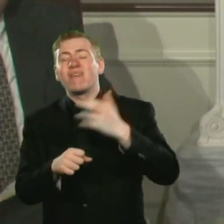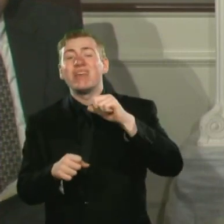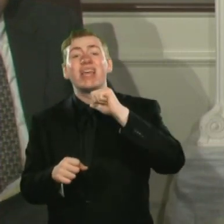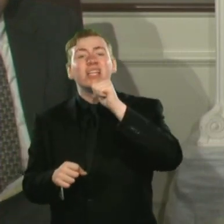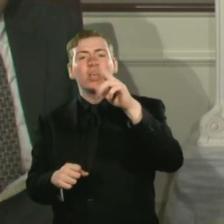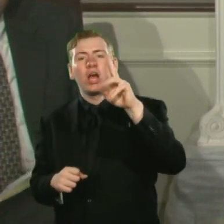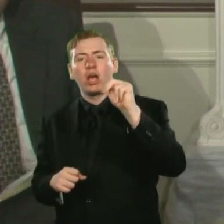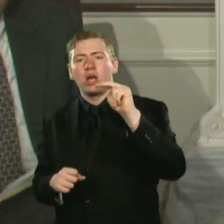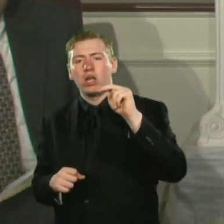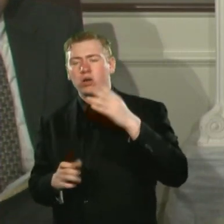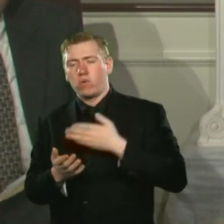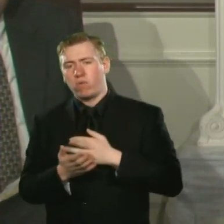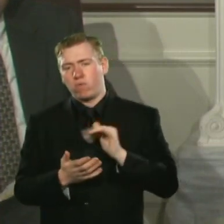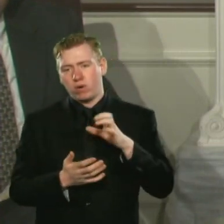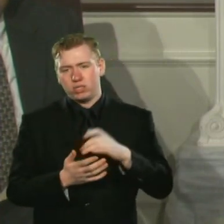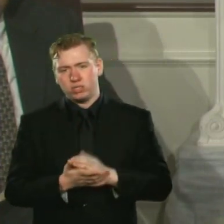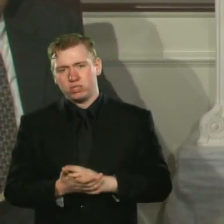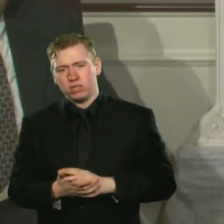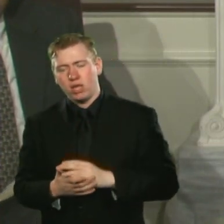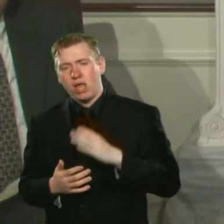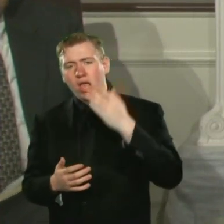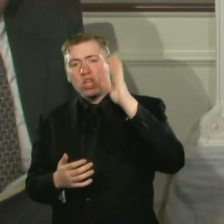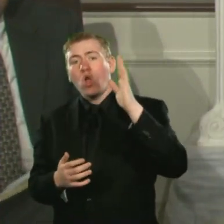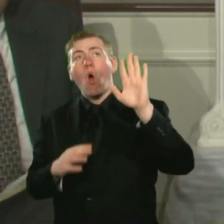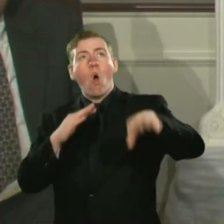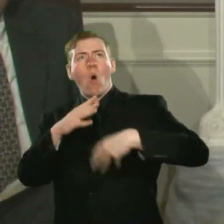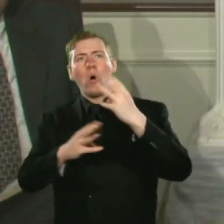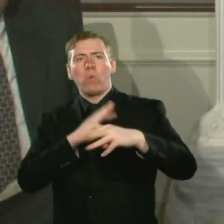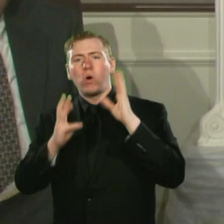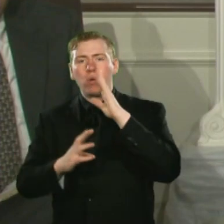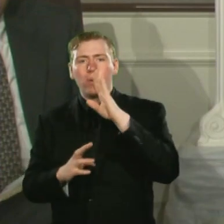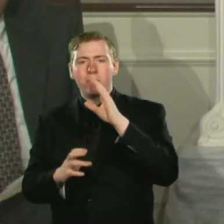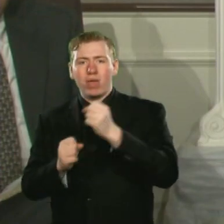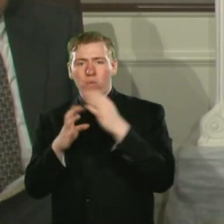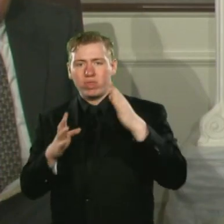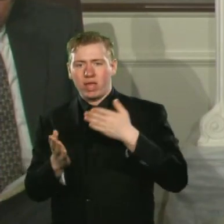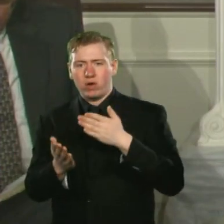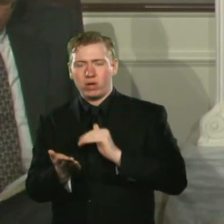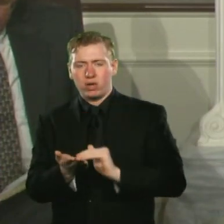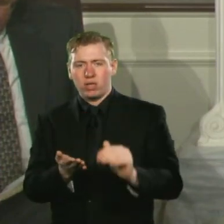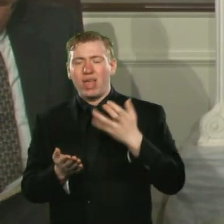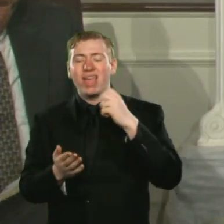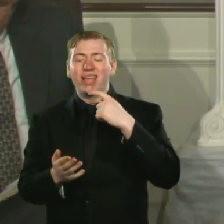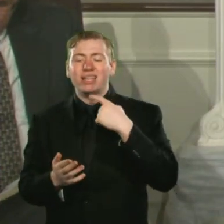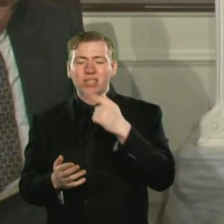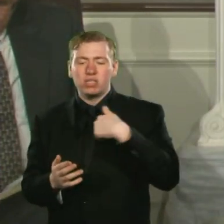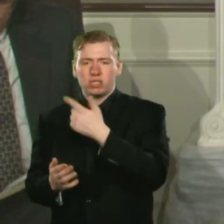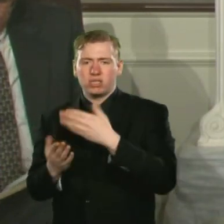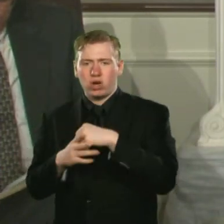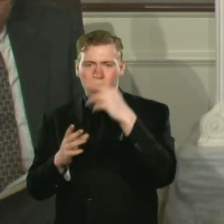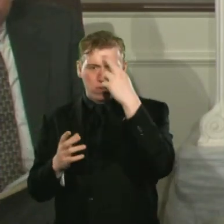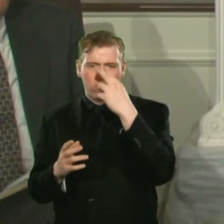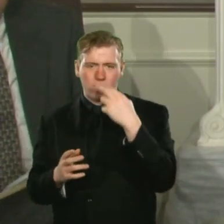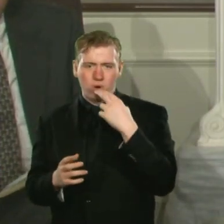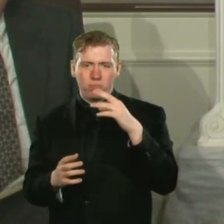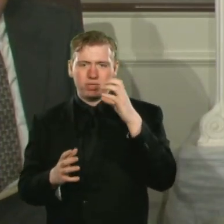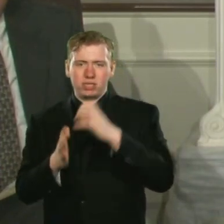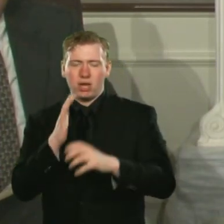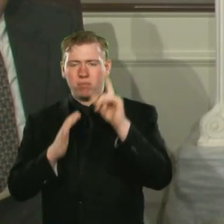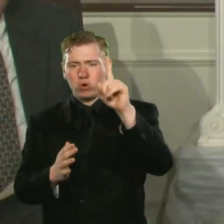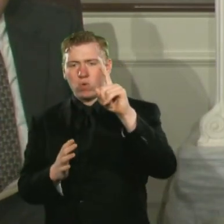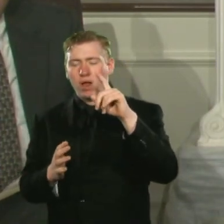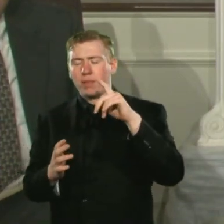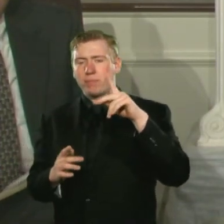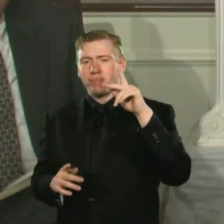unrighteous. And the whole world will be without excuse. But he tells us here in Romans 1 how that he will save those who are in